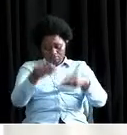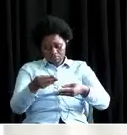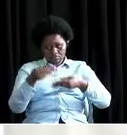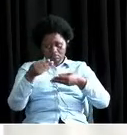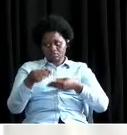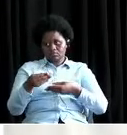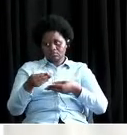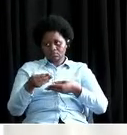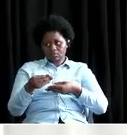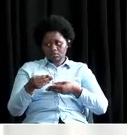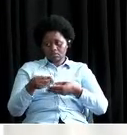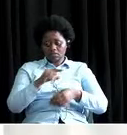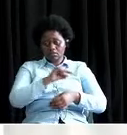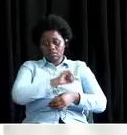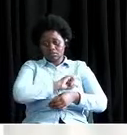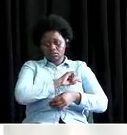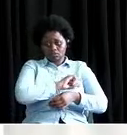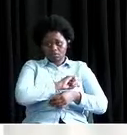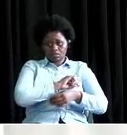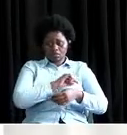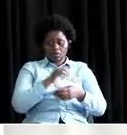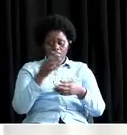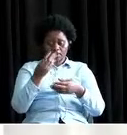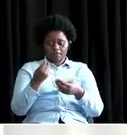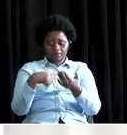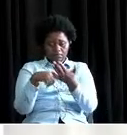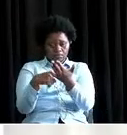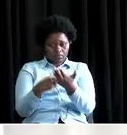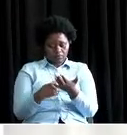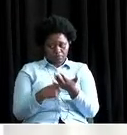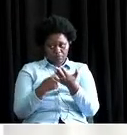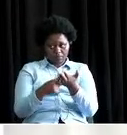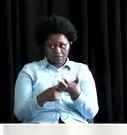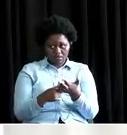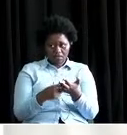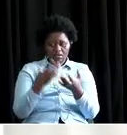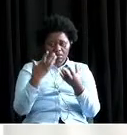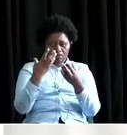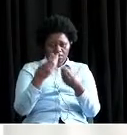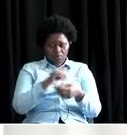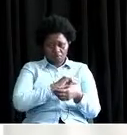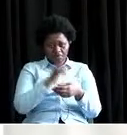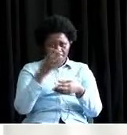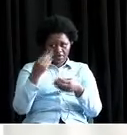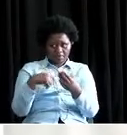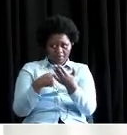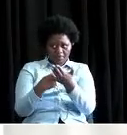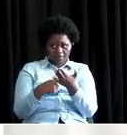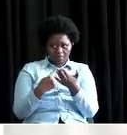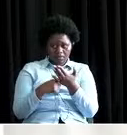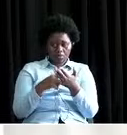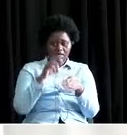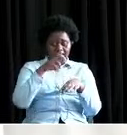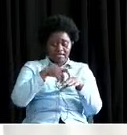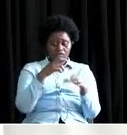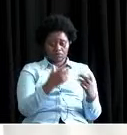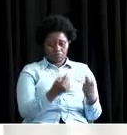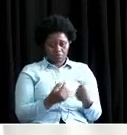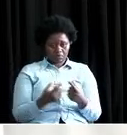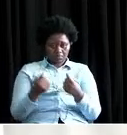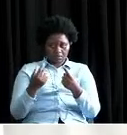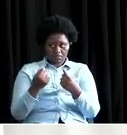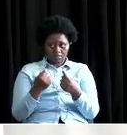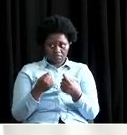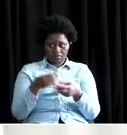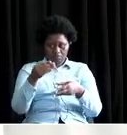tabled. That's why we are having this discussion. That's why there is a debate on what is to be done about